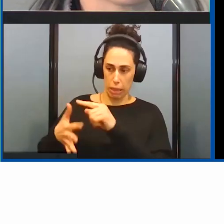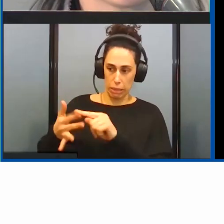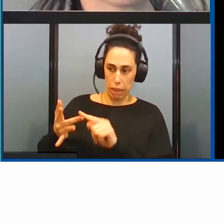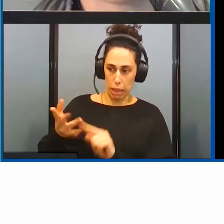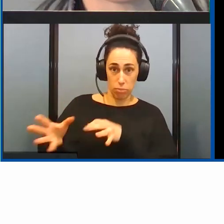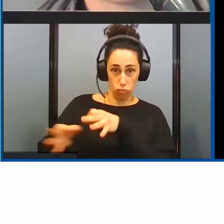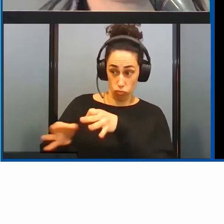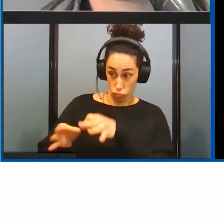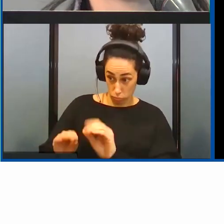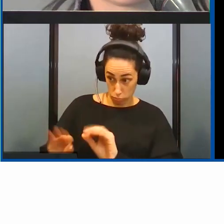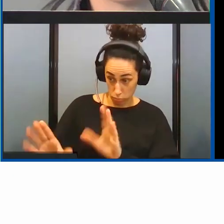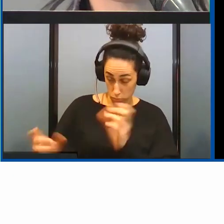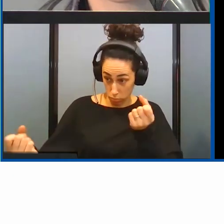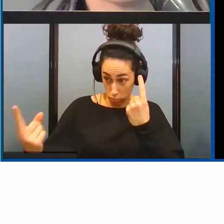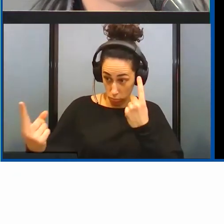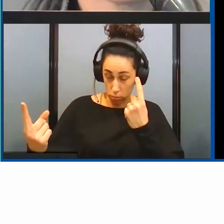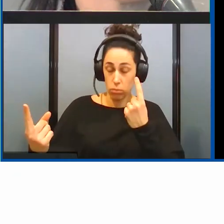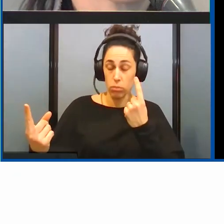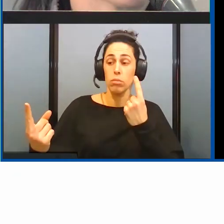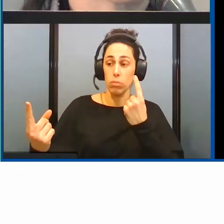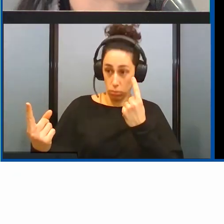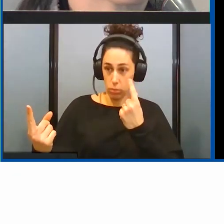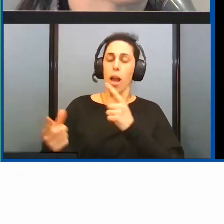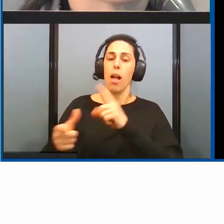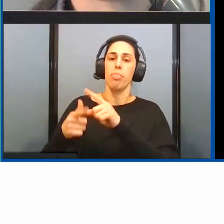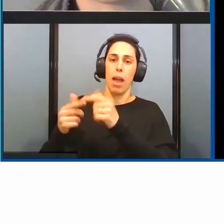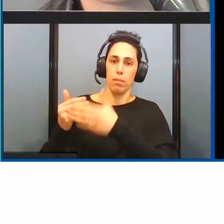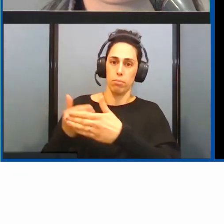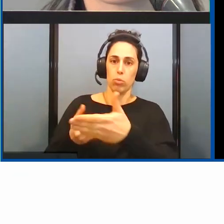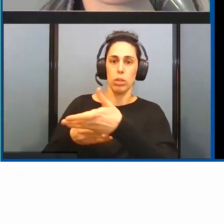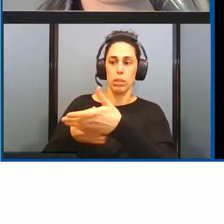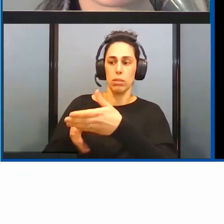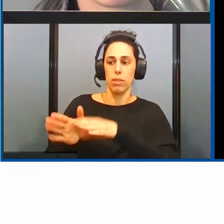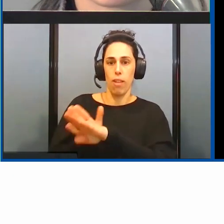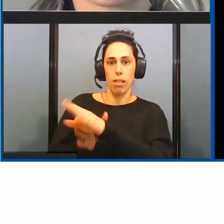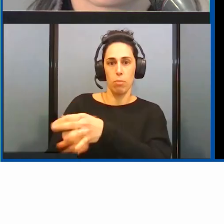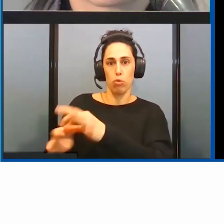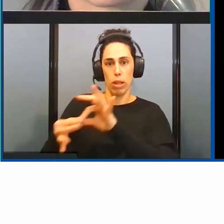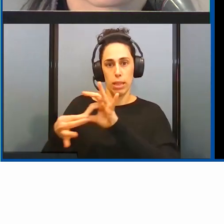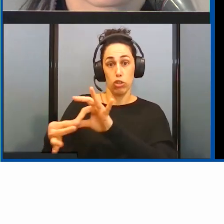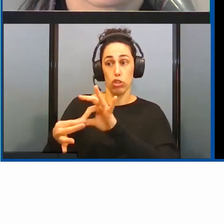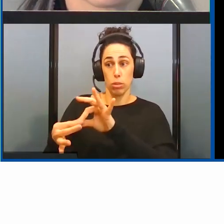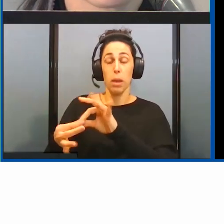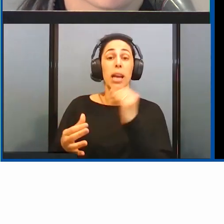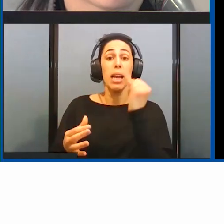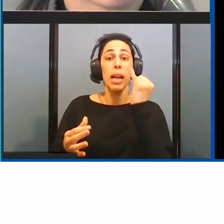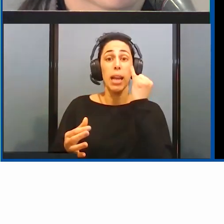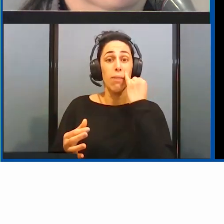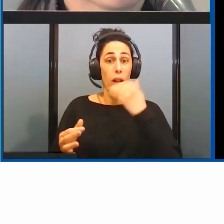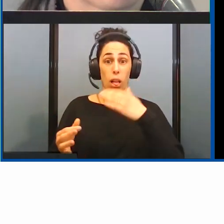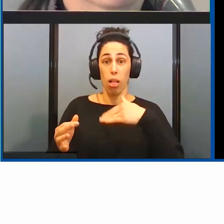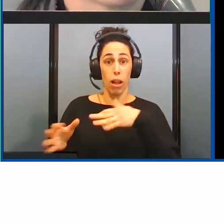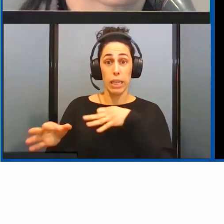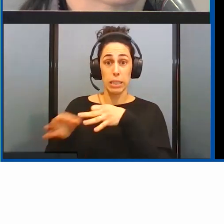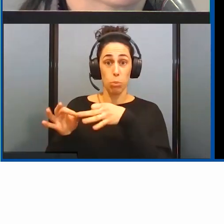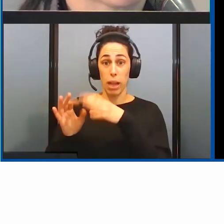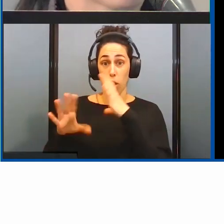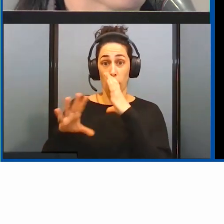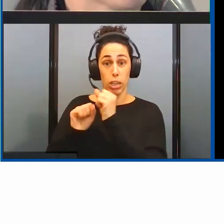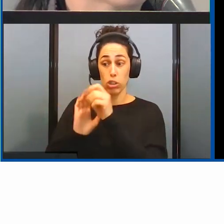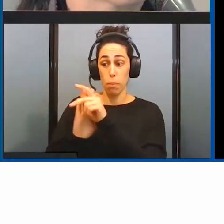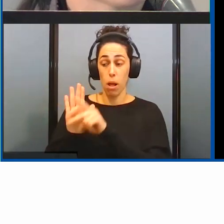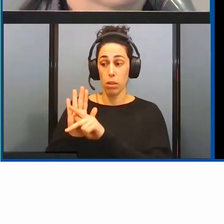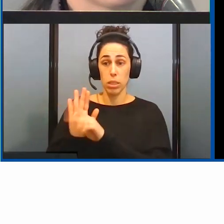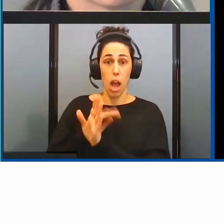then feel that you have to share with someone else, it's over. You're never going to get their trust back again. So that's part of